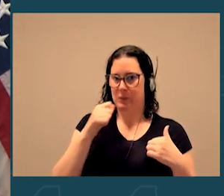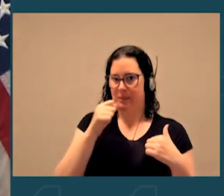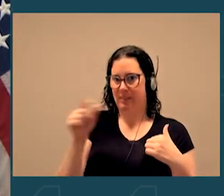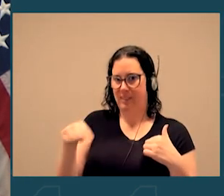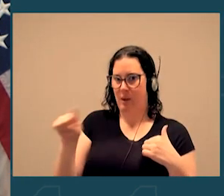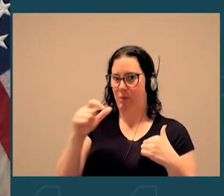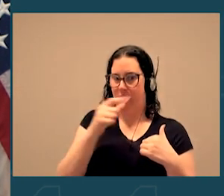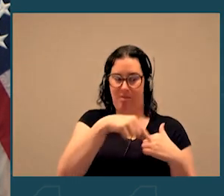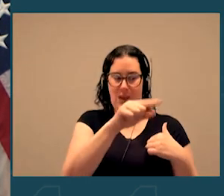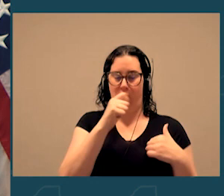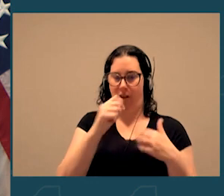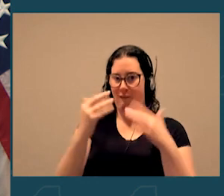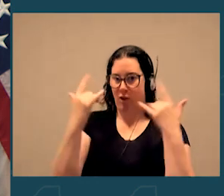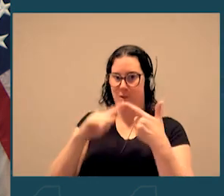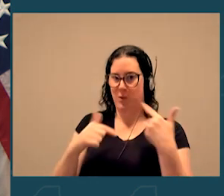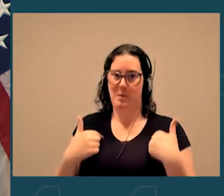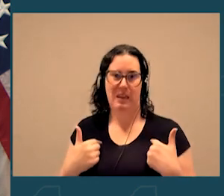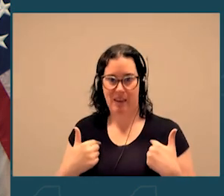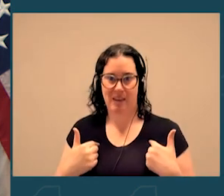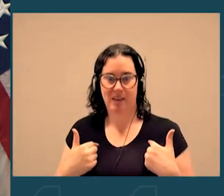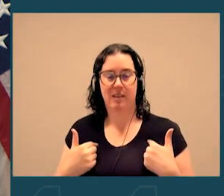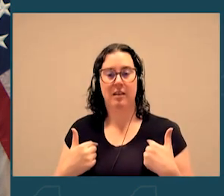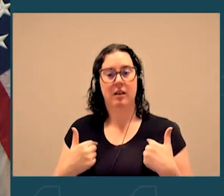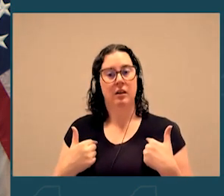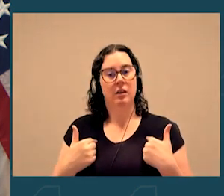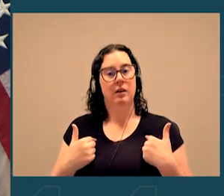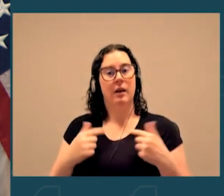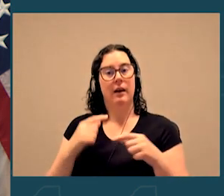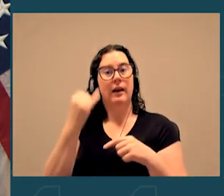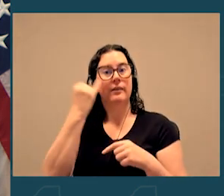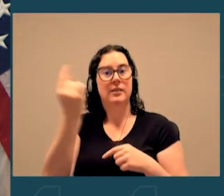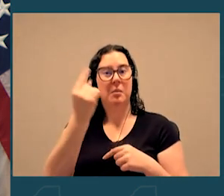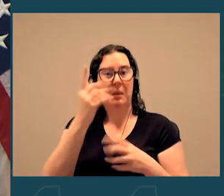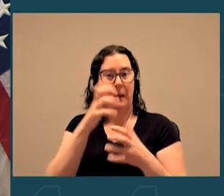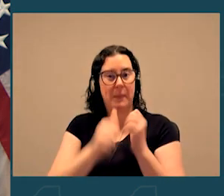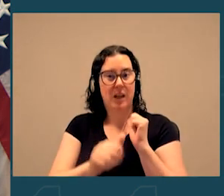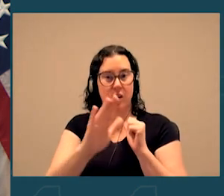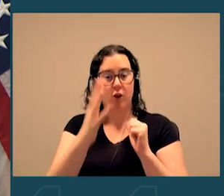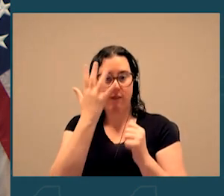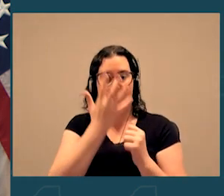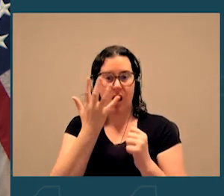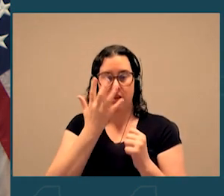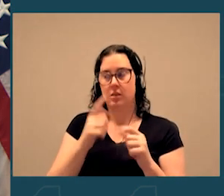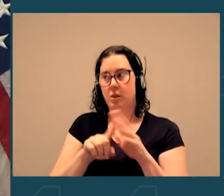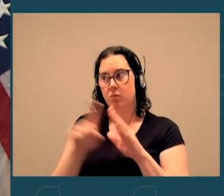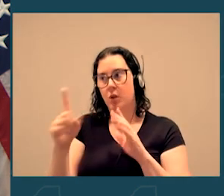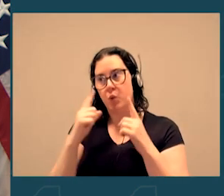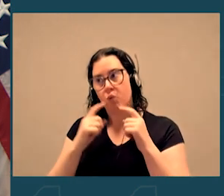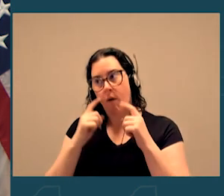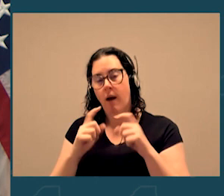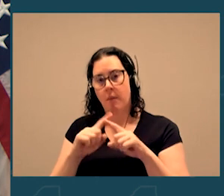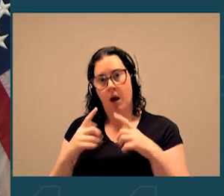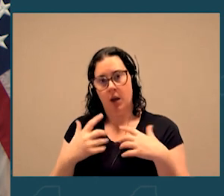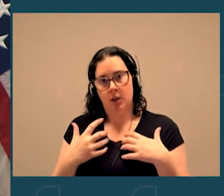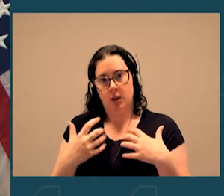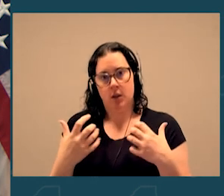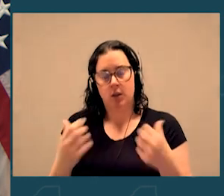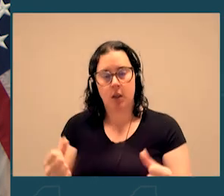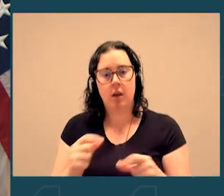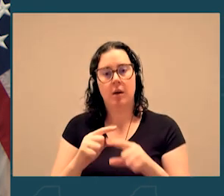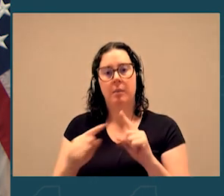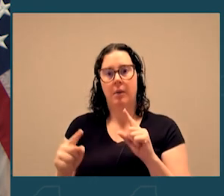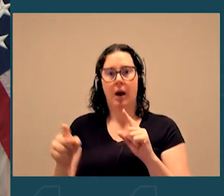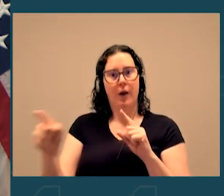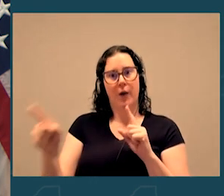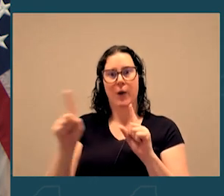nowhere near what these kids are dealing with. Someone can be mean to your face, and you walk out and you cry, but you're not getting this constant